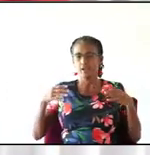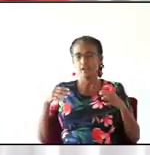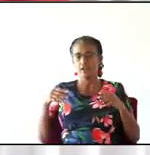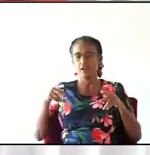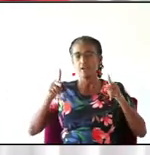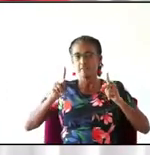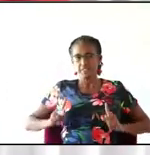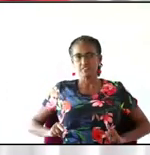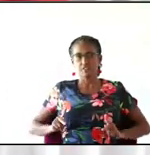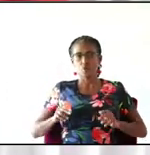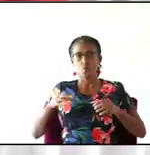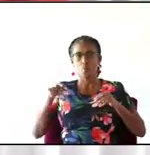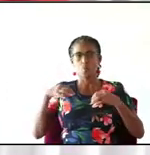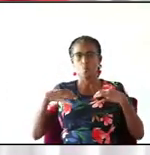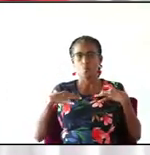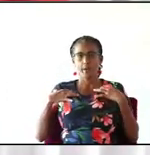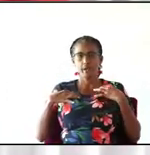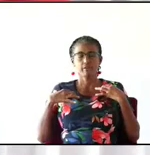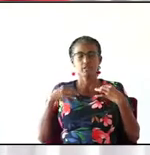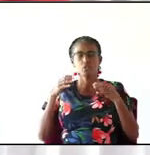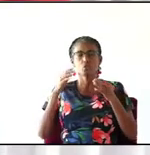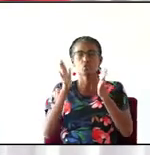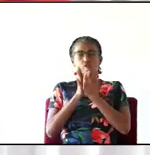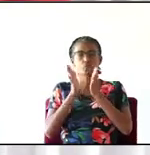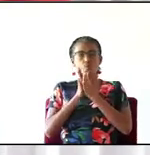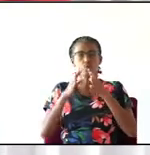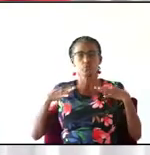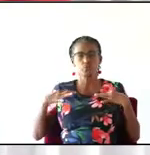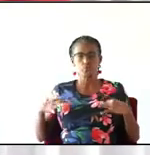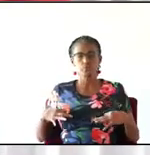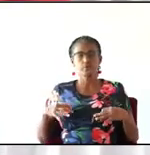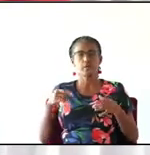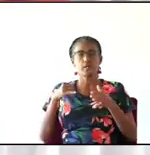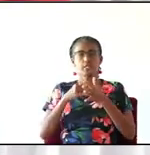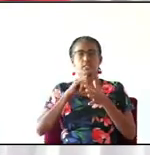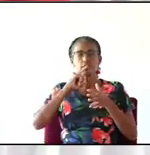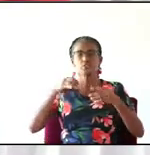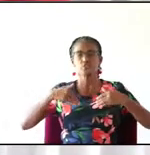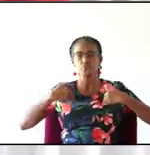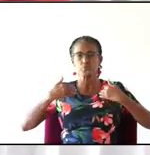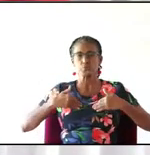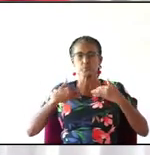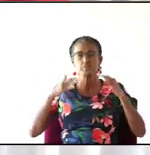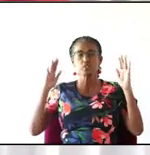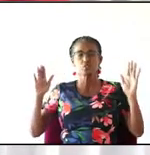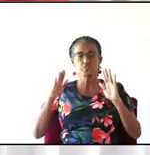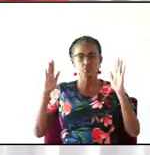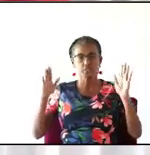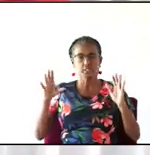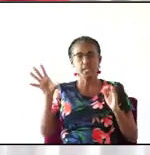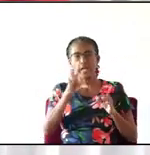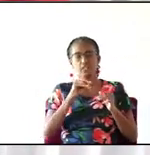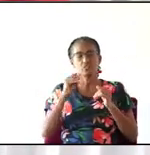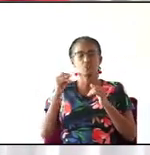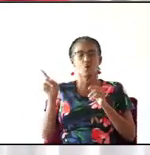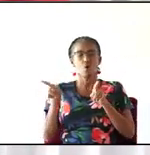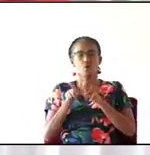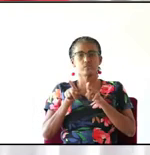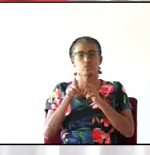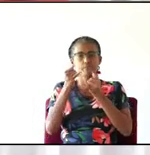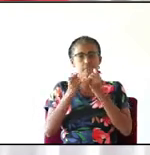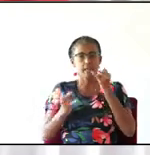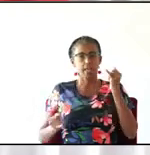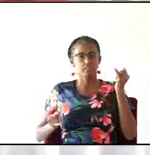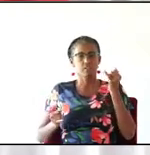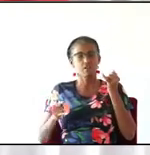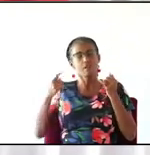Sunday and Youth Sunday. And it's also a celebration, the final day of the Breast Cancer Awareness Month. So people are also wearing pink. For those who